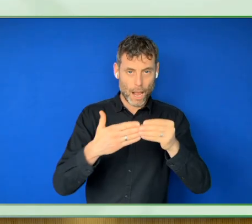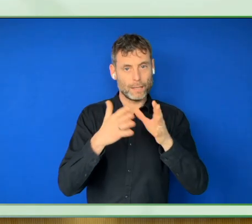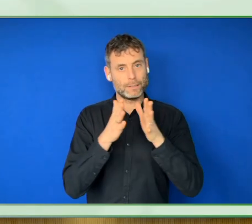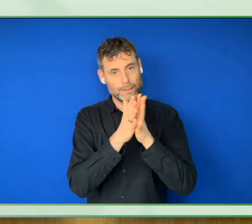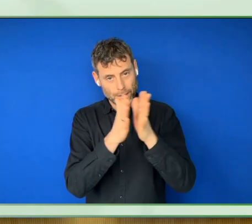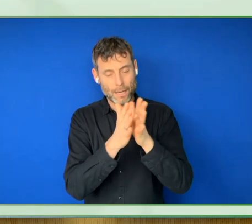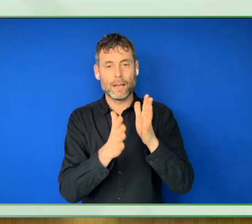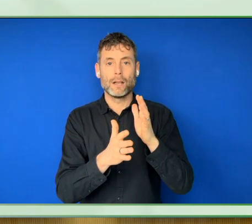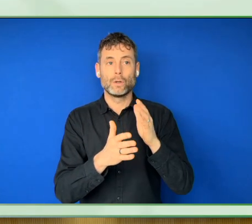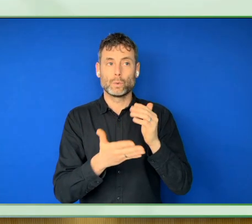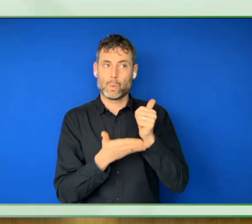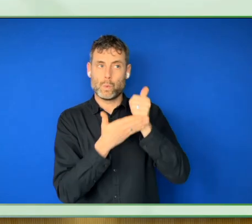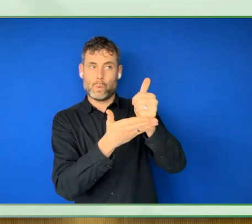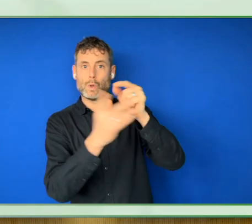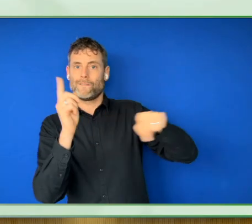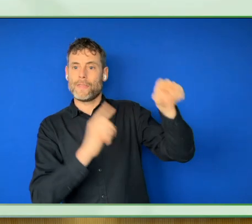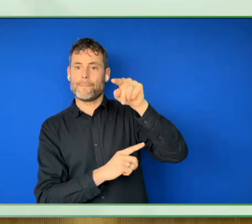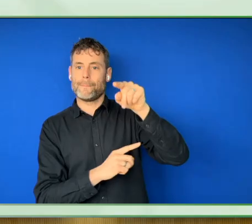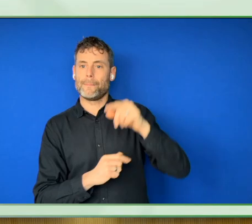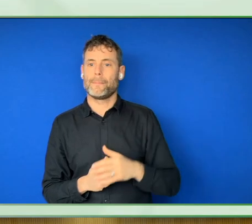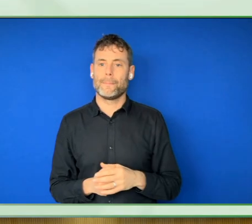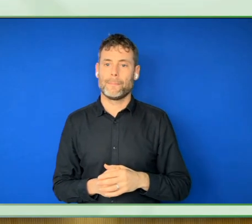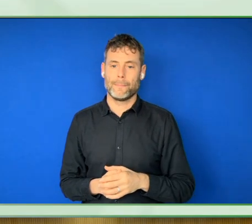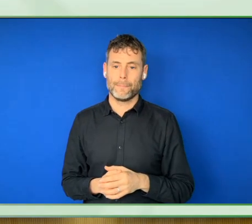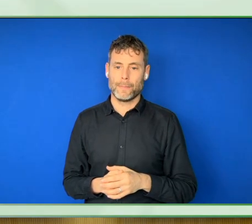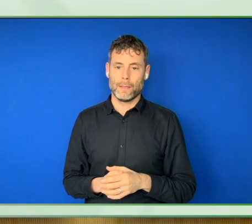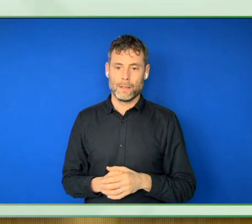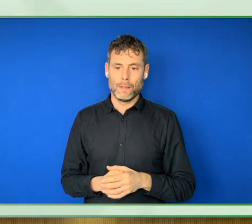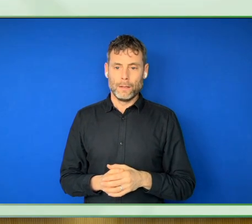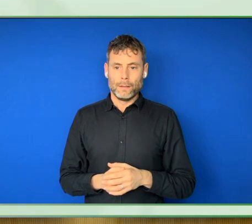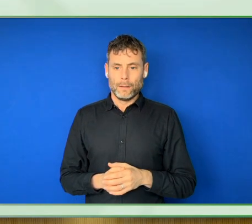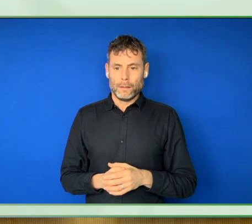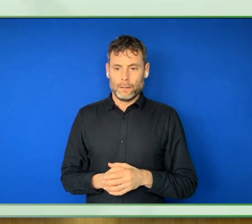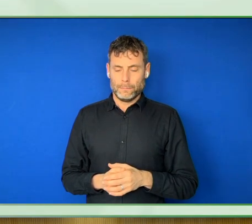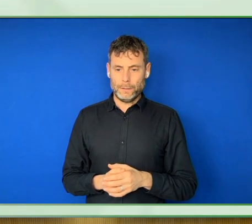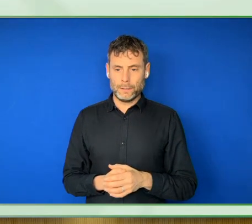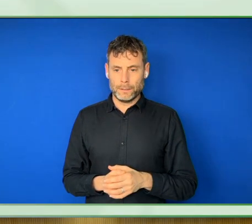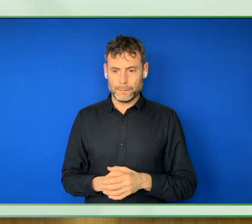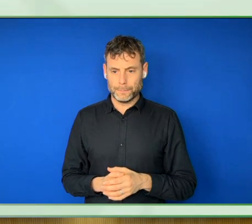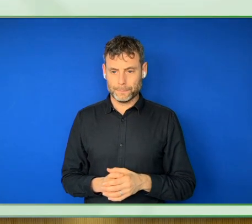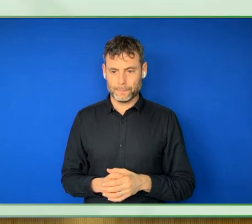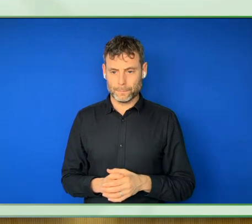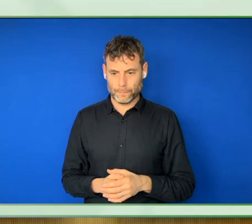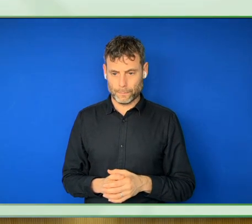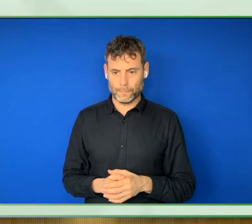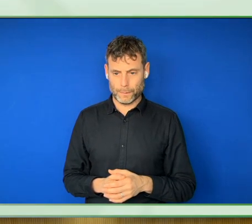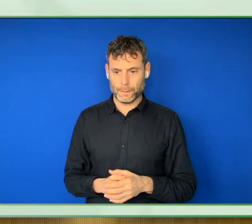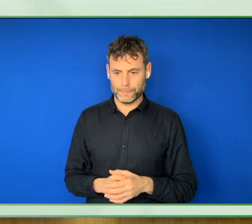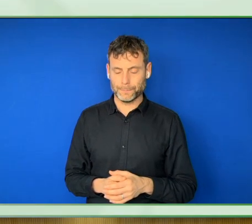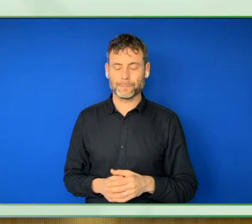a good time for that. Yeah, Victor, what you said is so powerful, and the separation between the communities or disability being over here